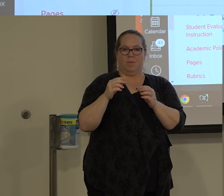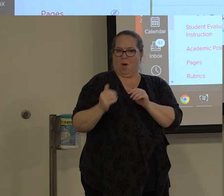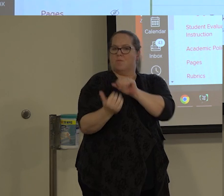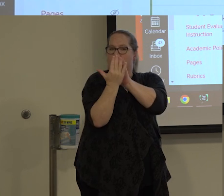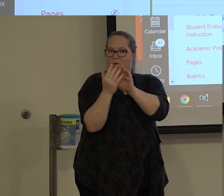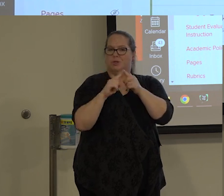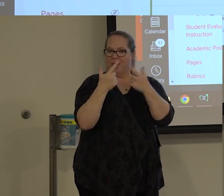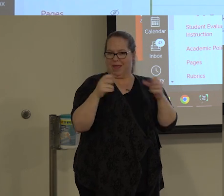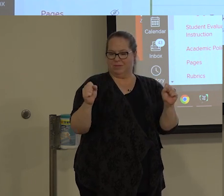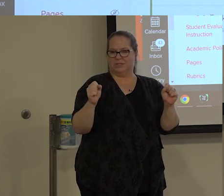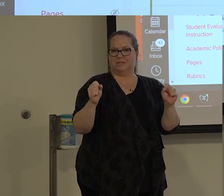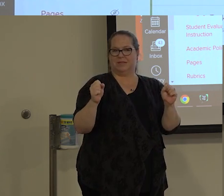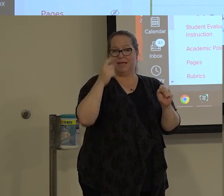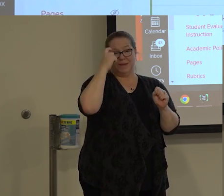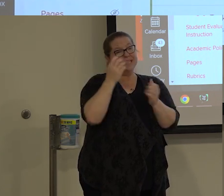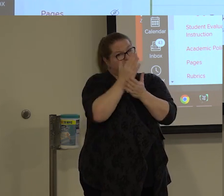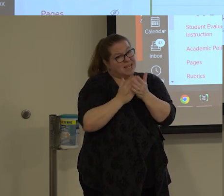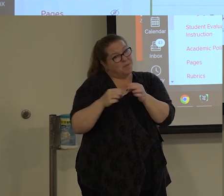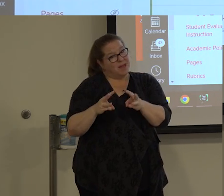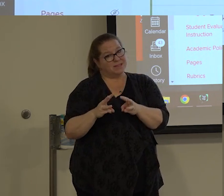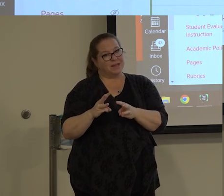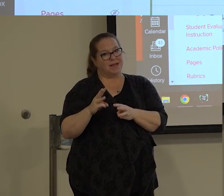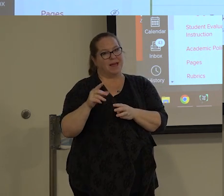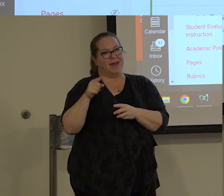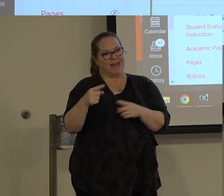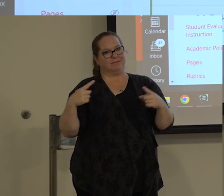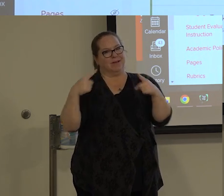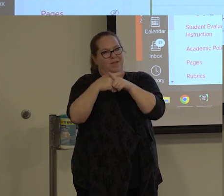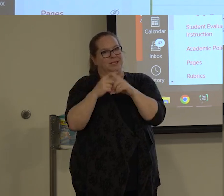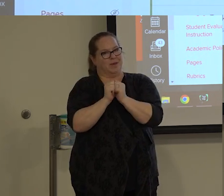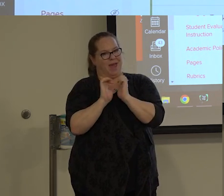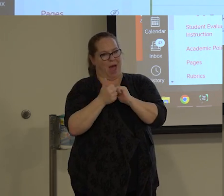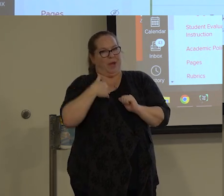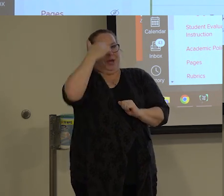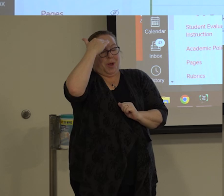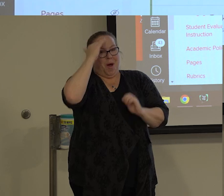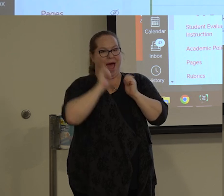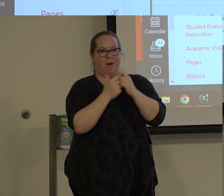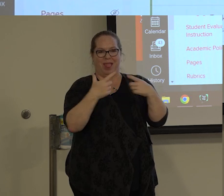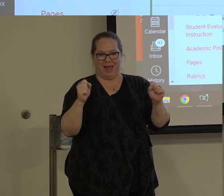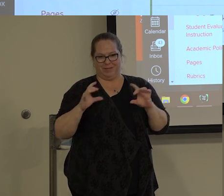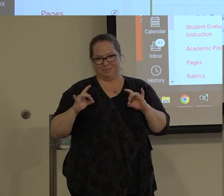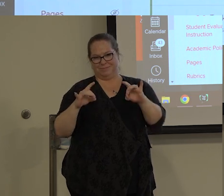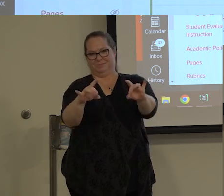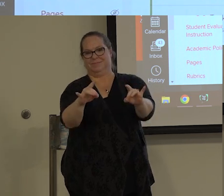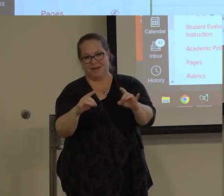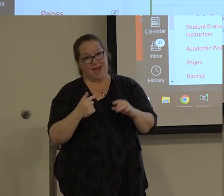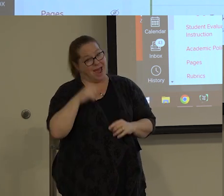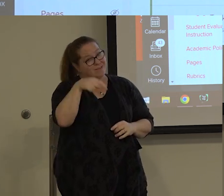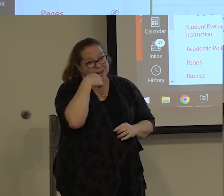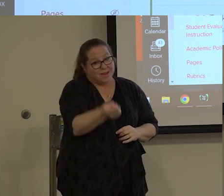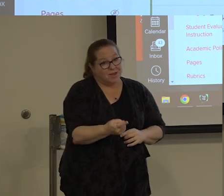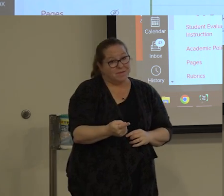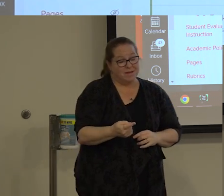for foreign languages, is because at least in some ways, this mode conflicts with what we know about how languages are learned. And I got to tell you,